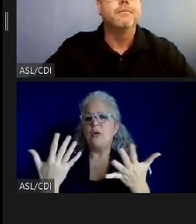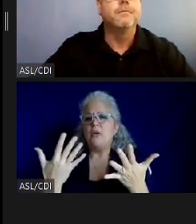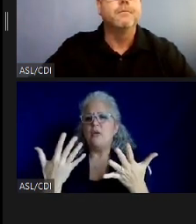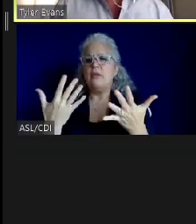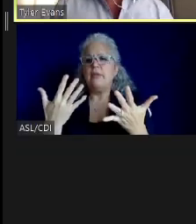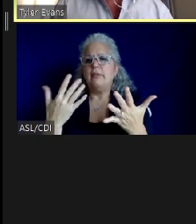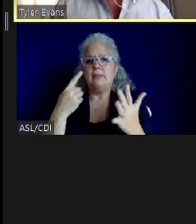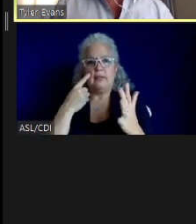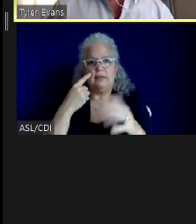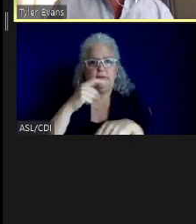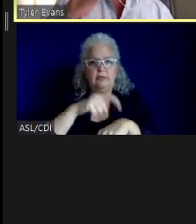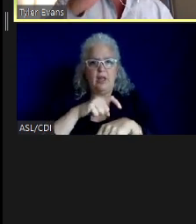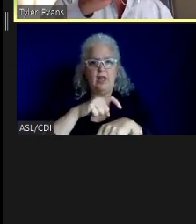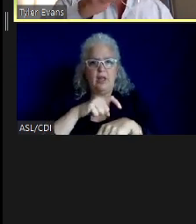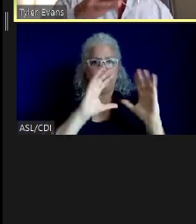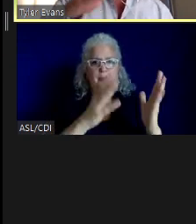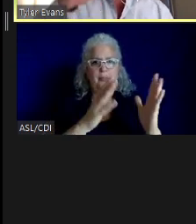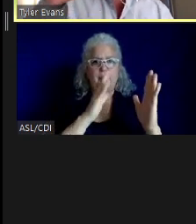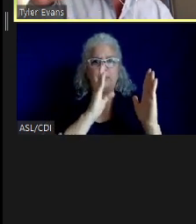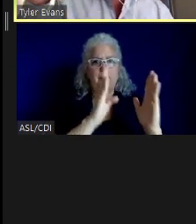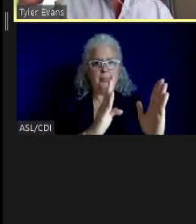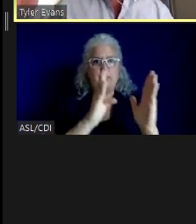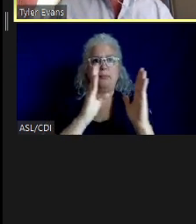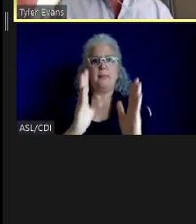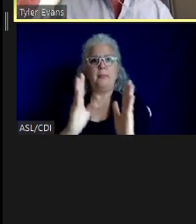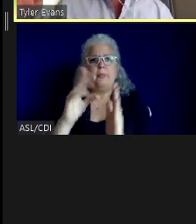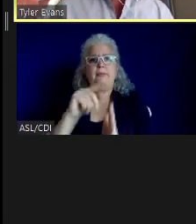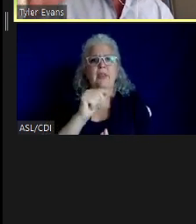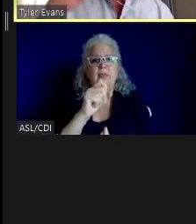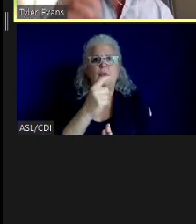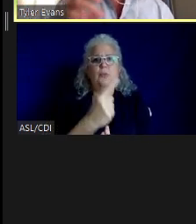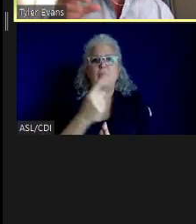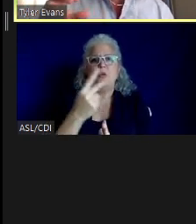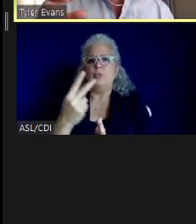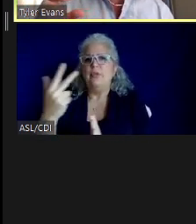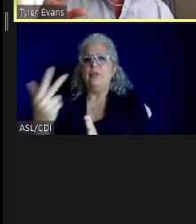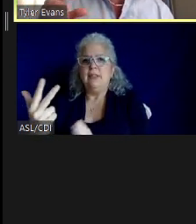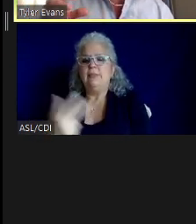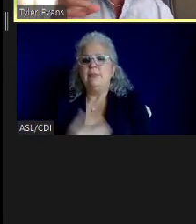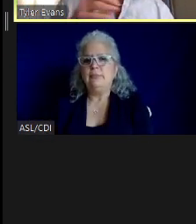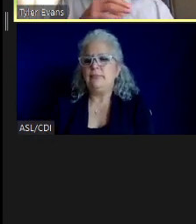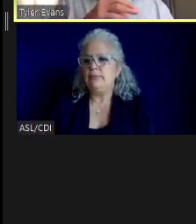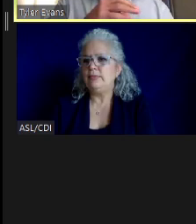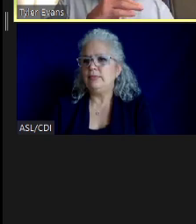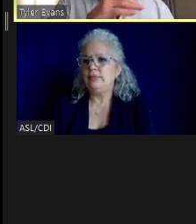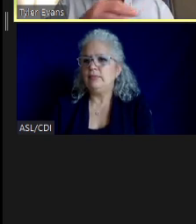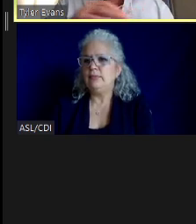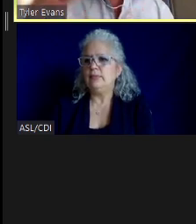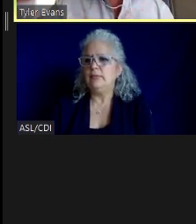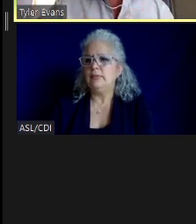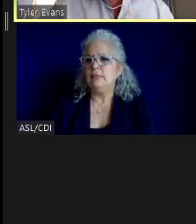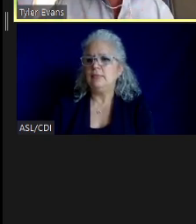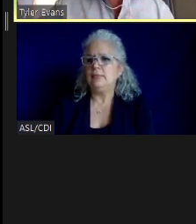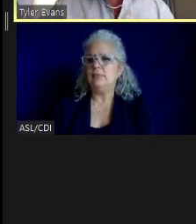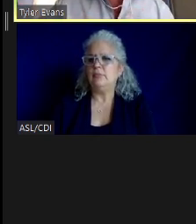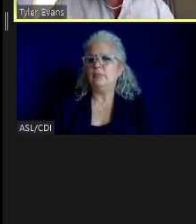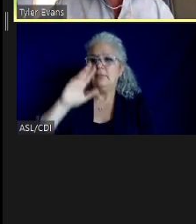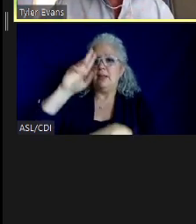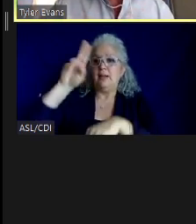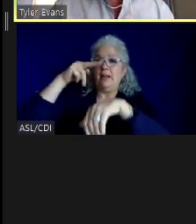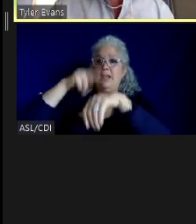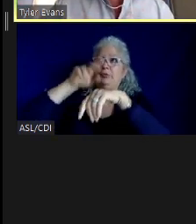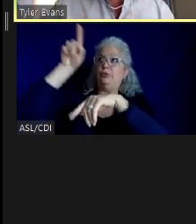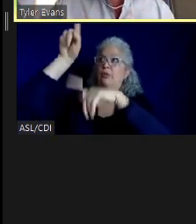a national standpoint, looking at phase 1, phase 2, phase 3. Phase 1 is so important because that's that